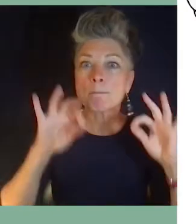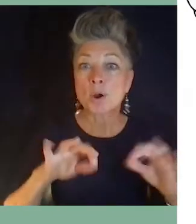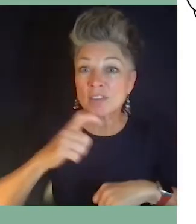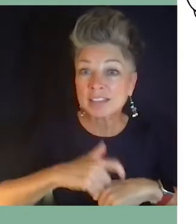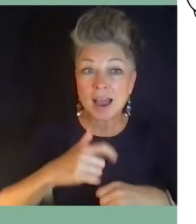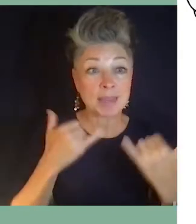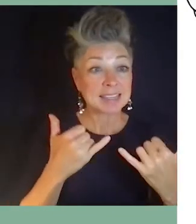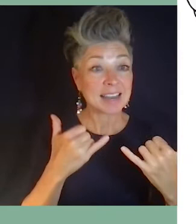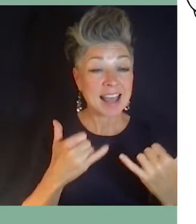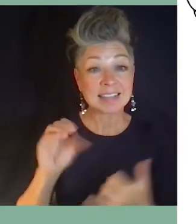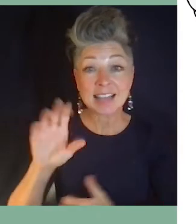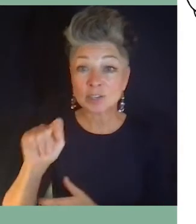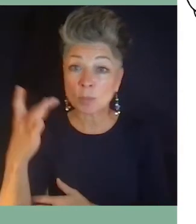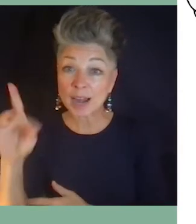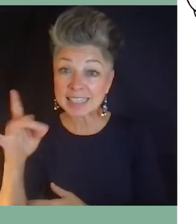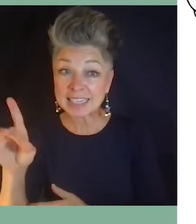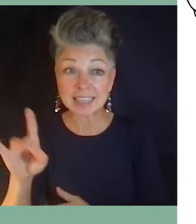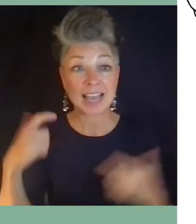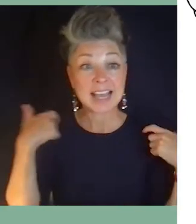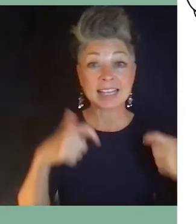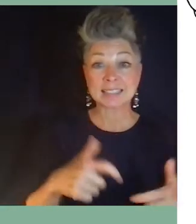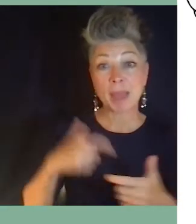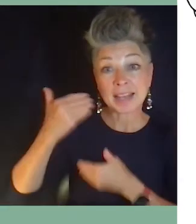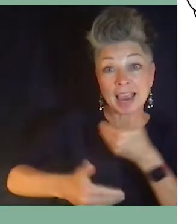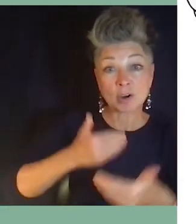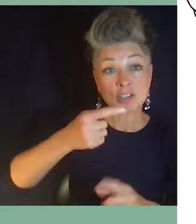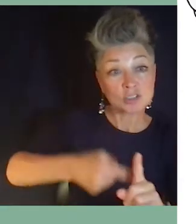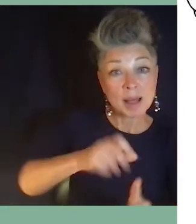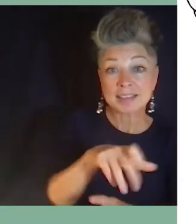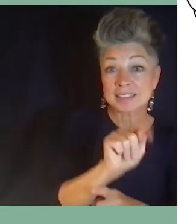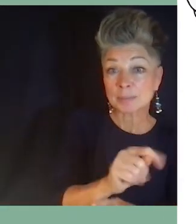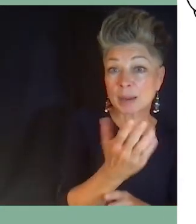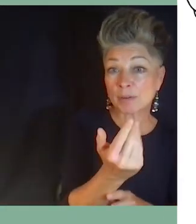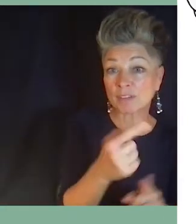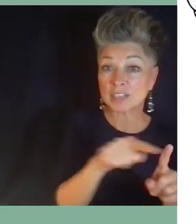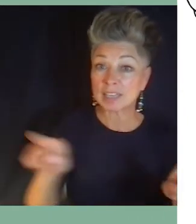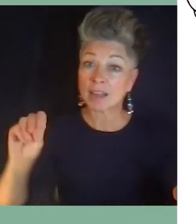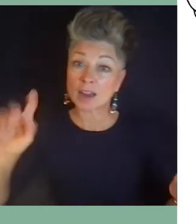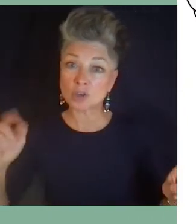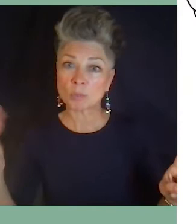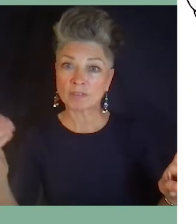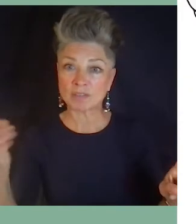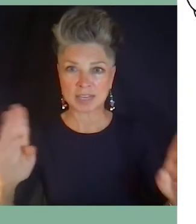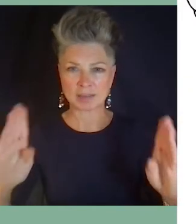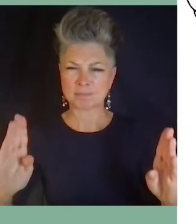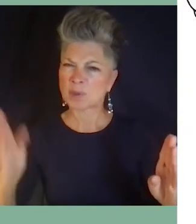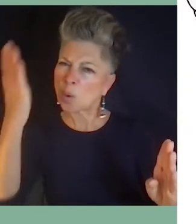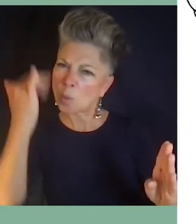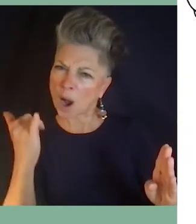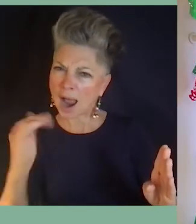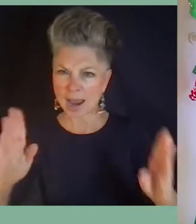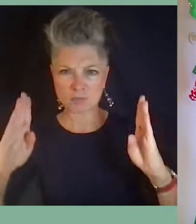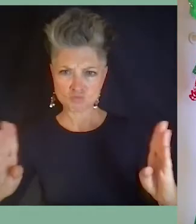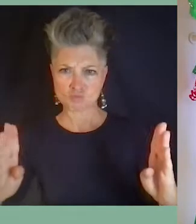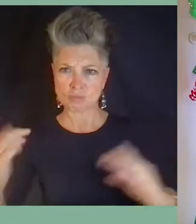Today is October 18. Hispanic Heritage Month starts from September 15 to October 15. Why those